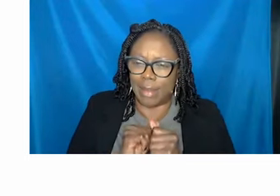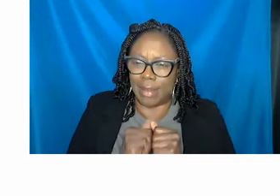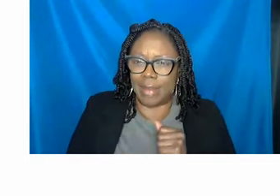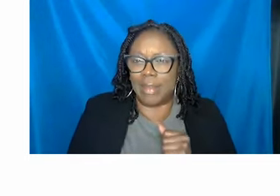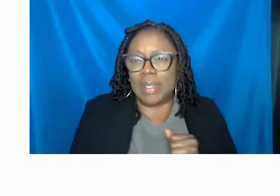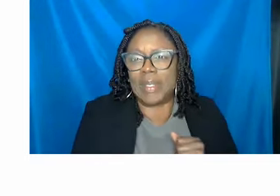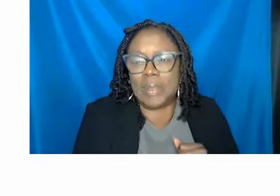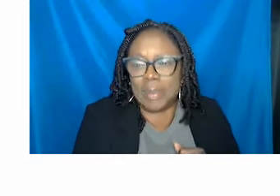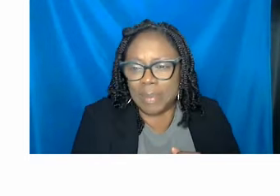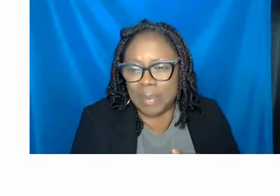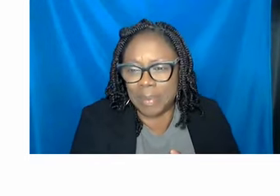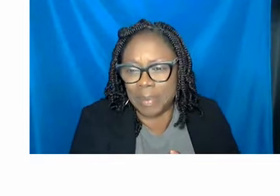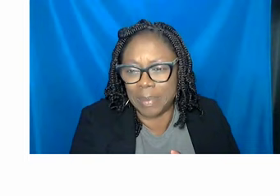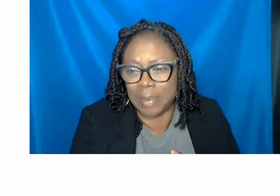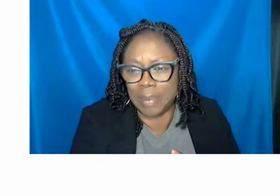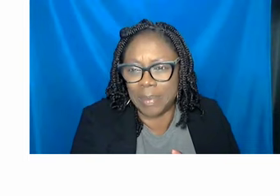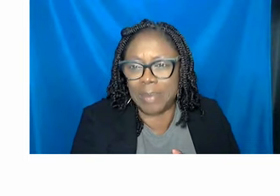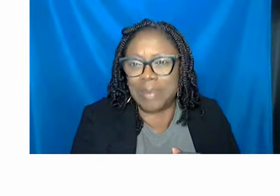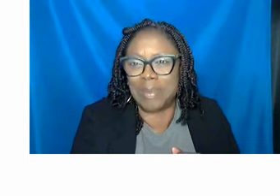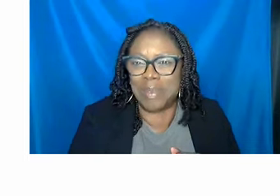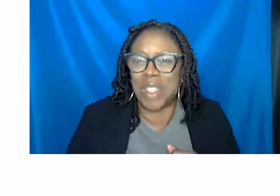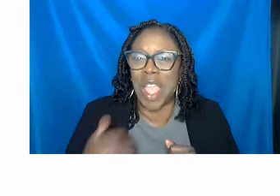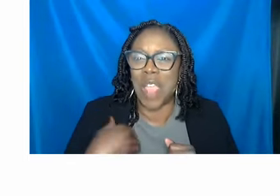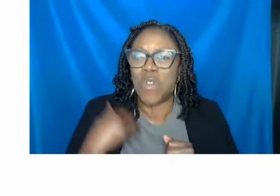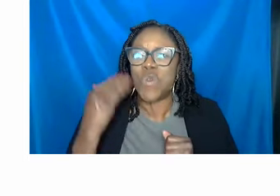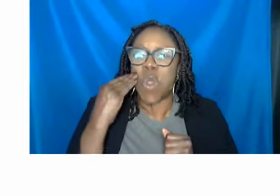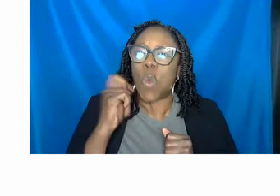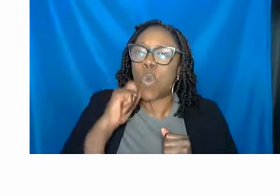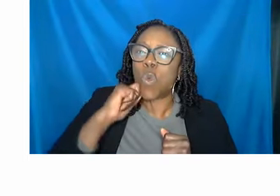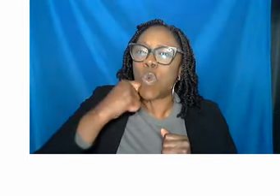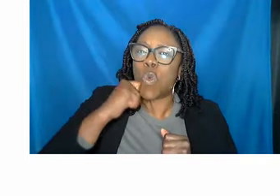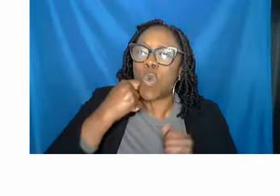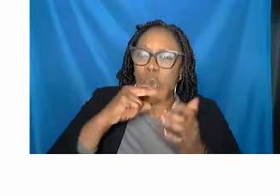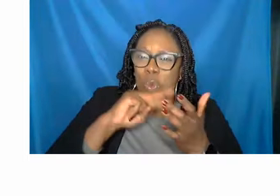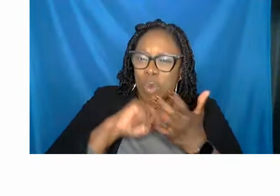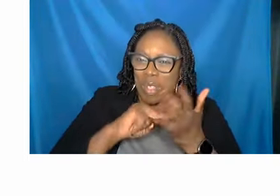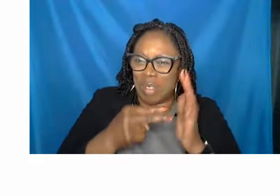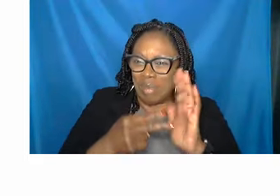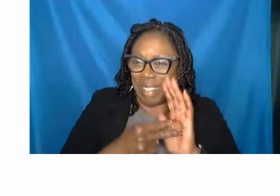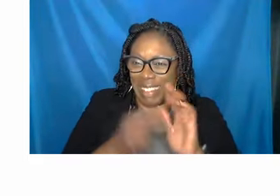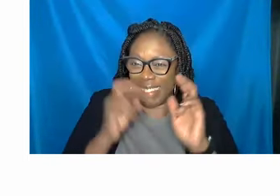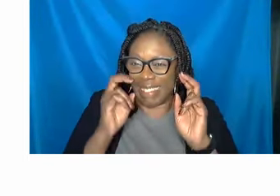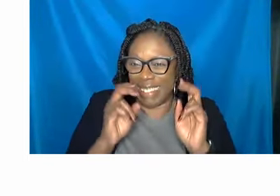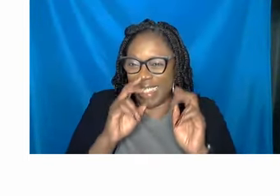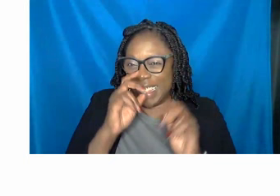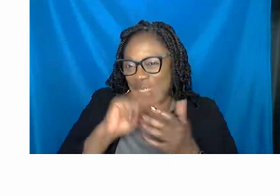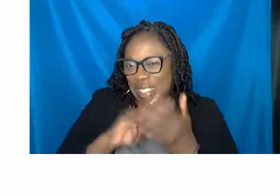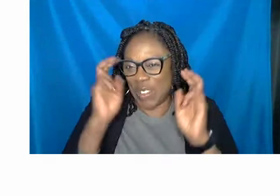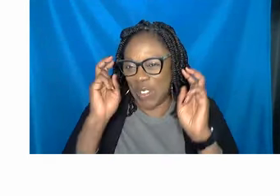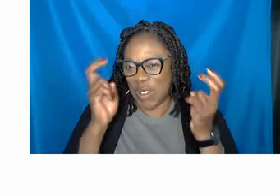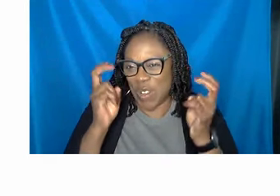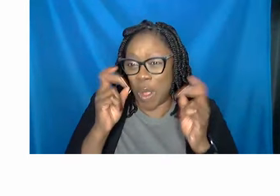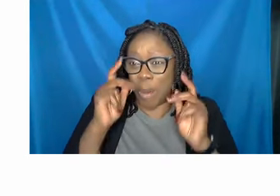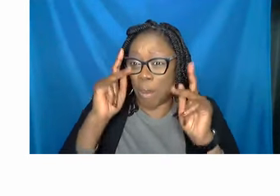know when coolness has occurred. What is that? And that was a quote from a nurse who worked with a